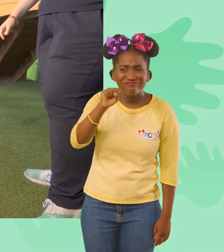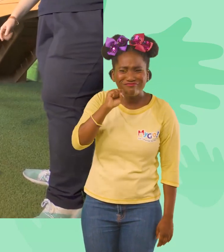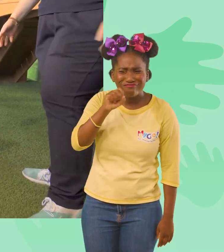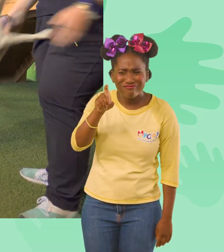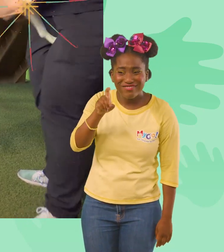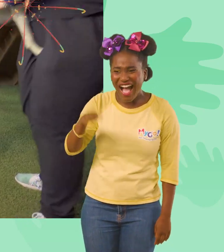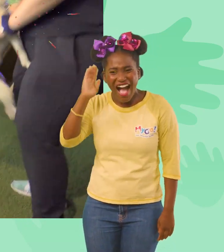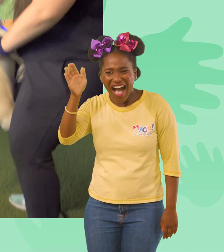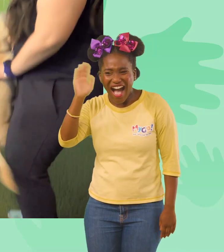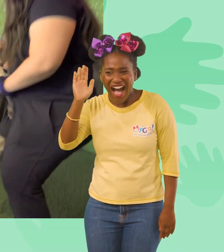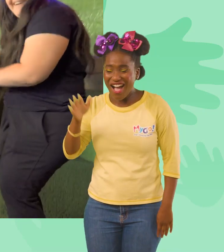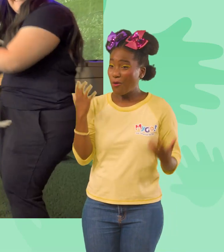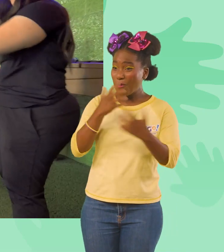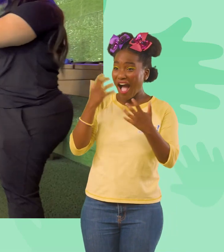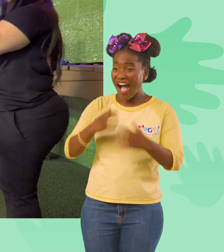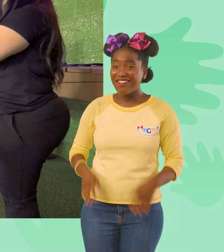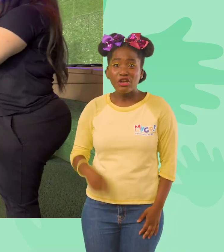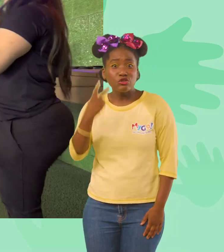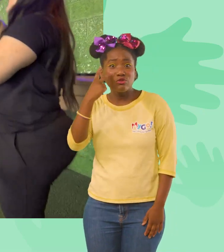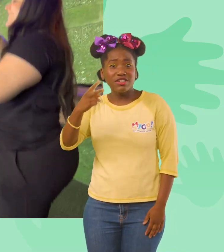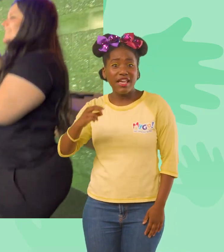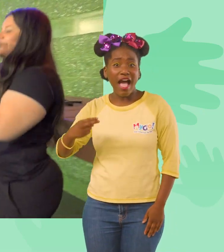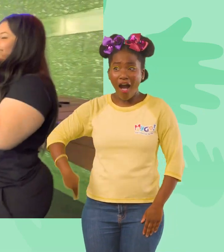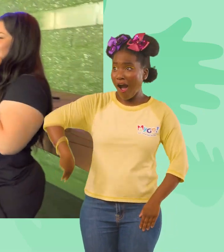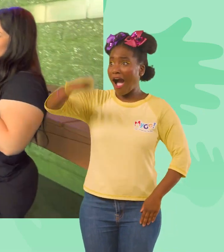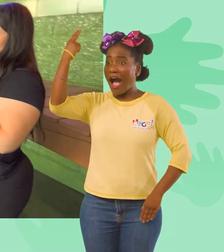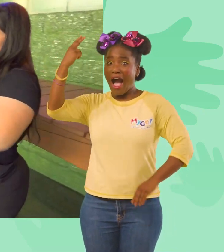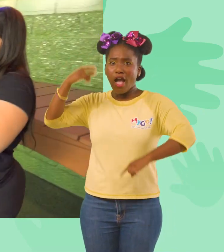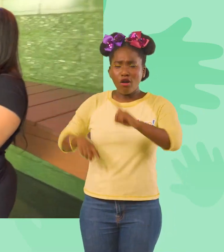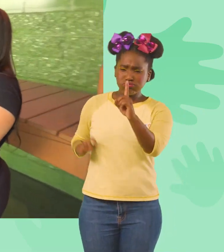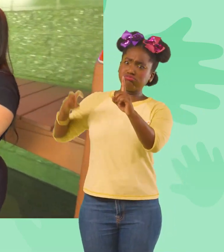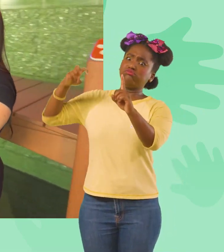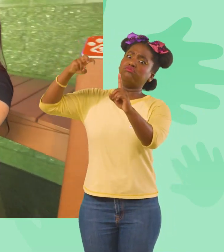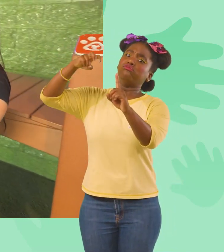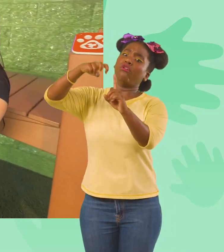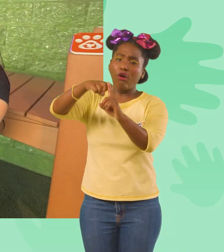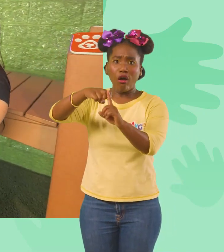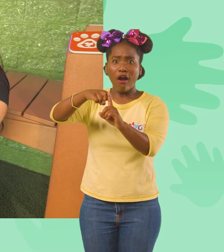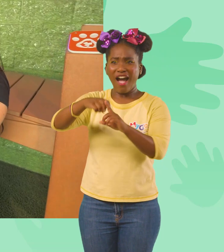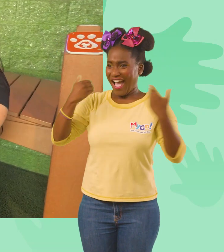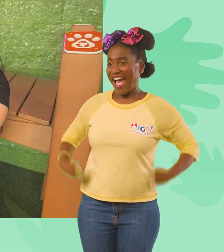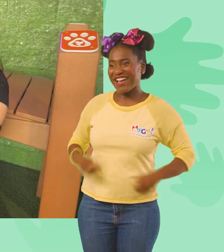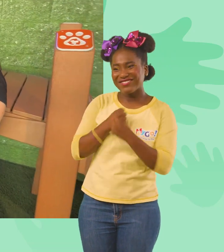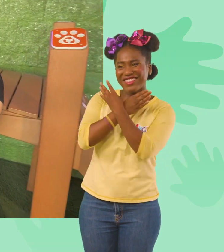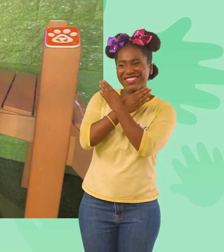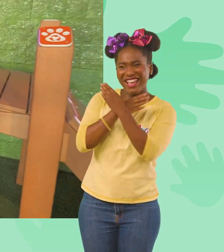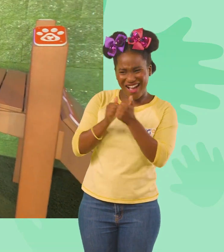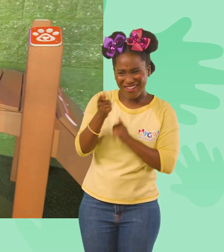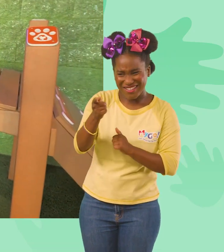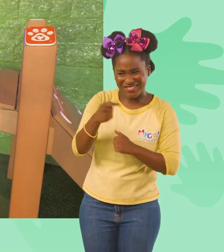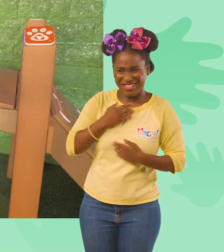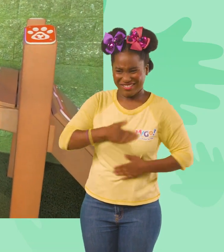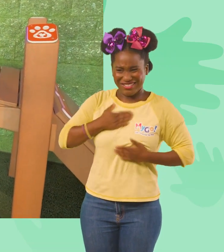Sadie? Hi, Sadie. Whoa, did you see how high Sadie jumped? Hey, Sadie, I'm Blippi. How are you?